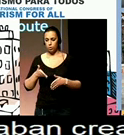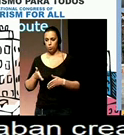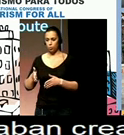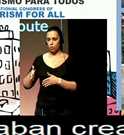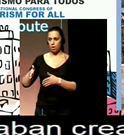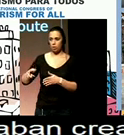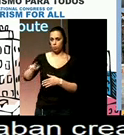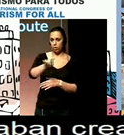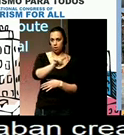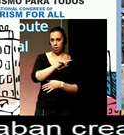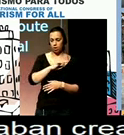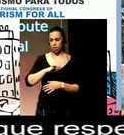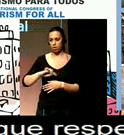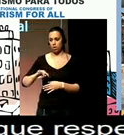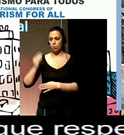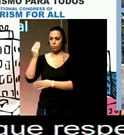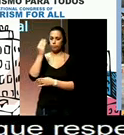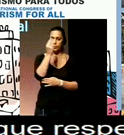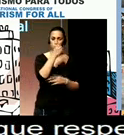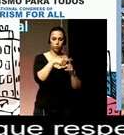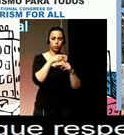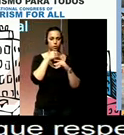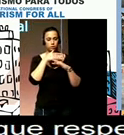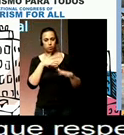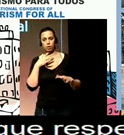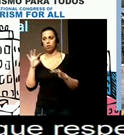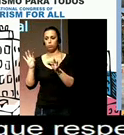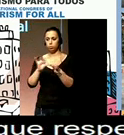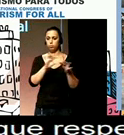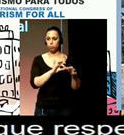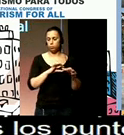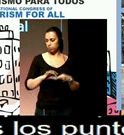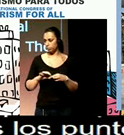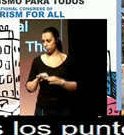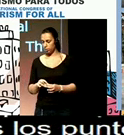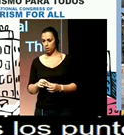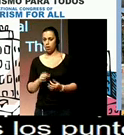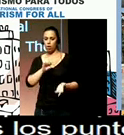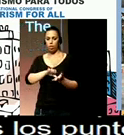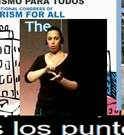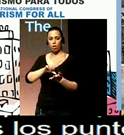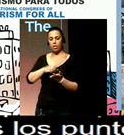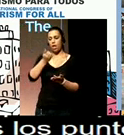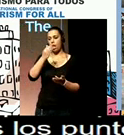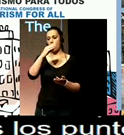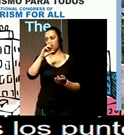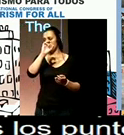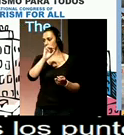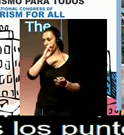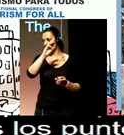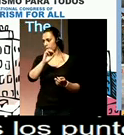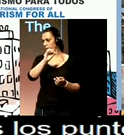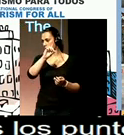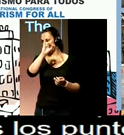Athens, including the Acropolis. The removal of roads and motor vehicles and the creation of the pedestrian